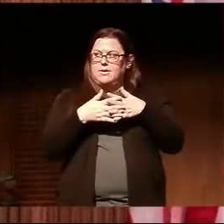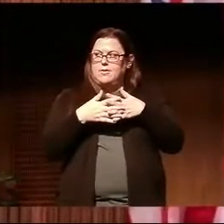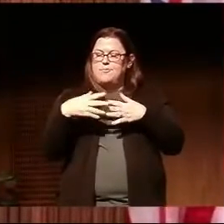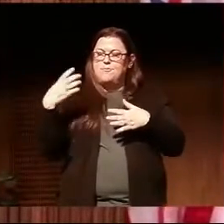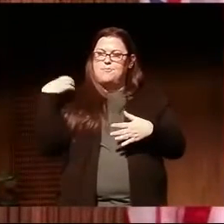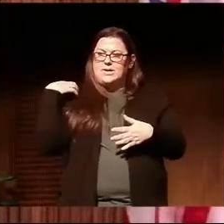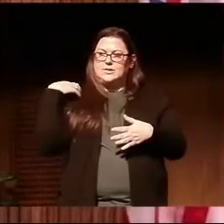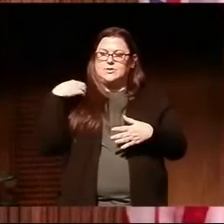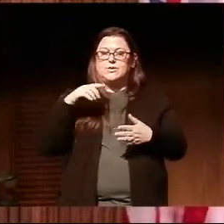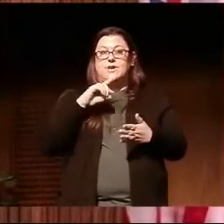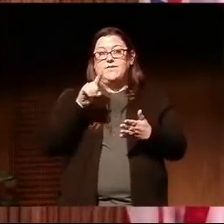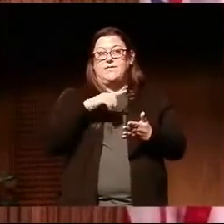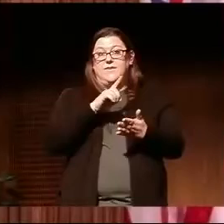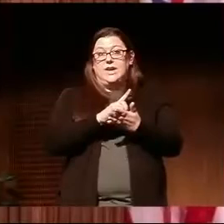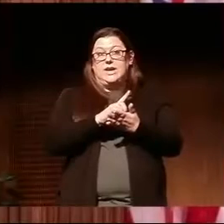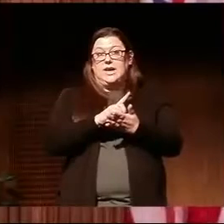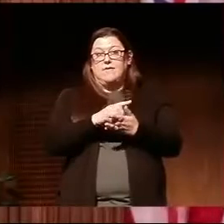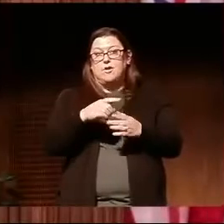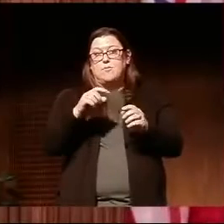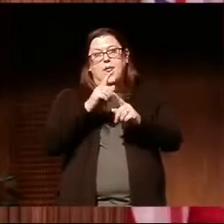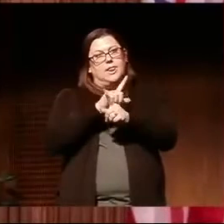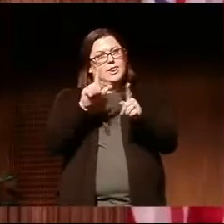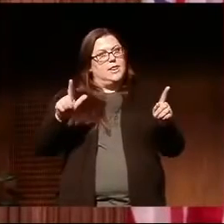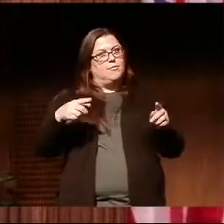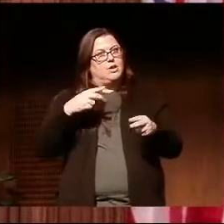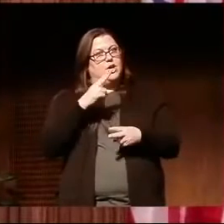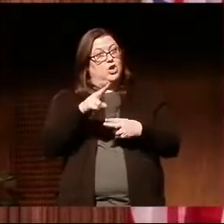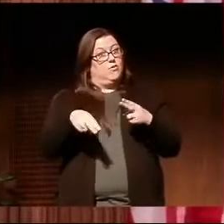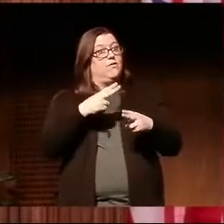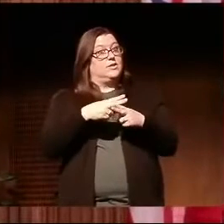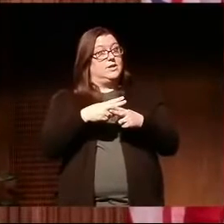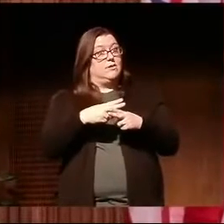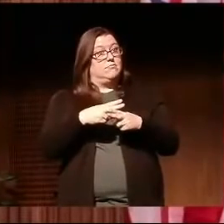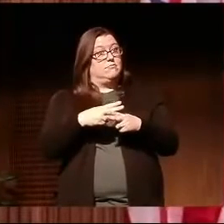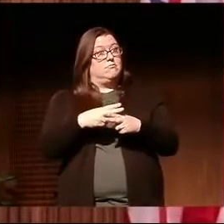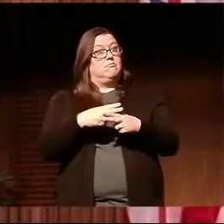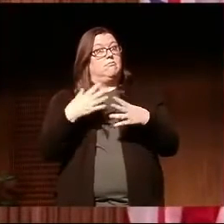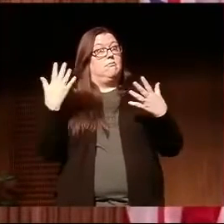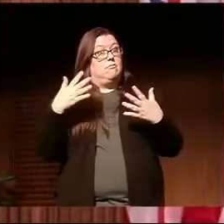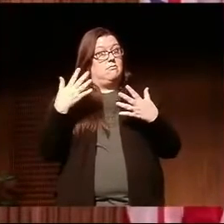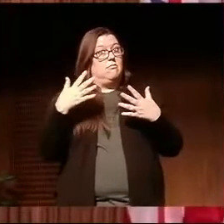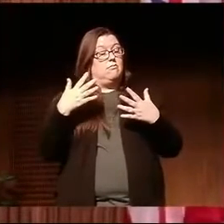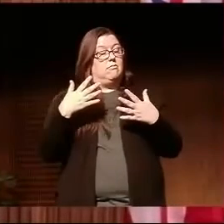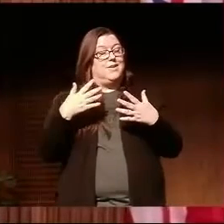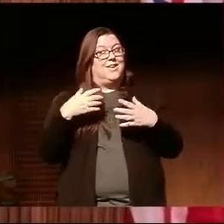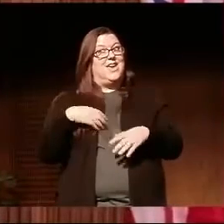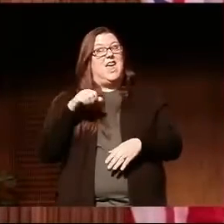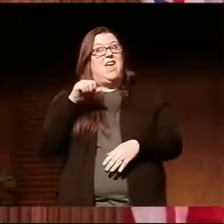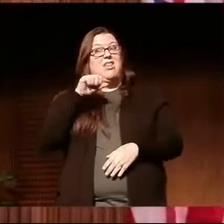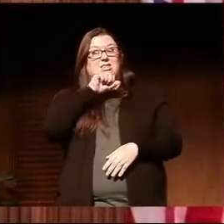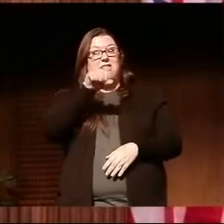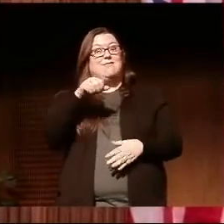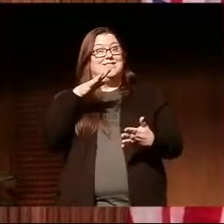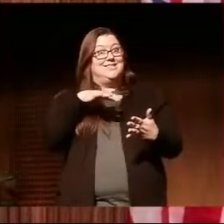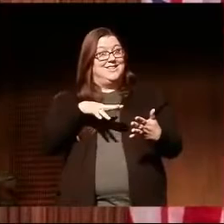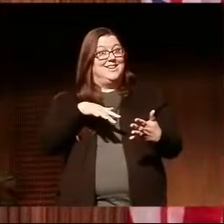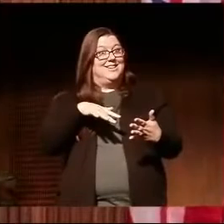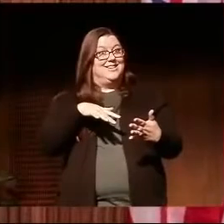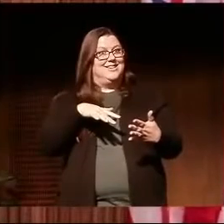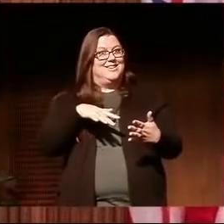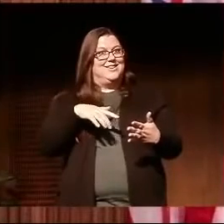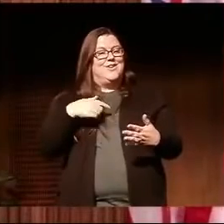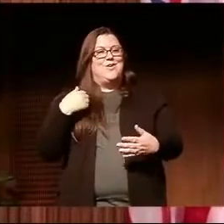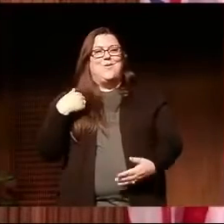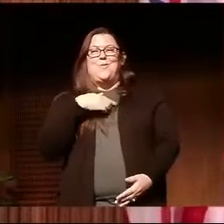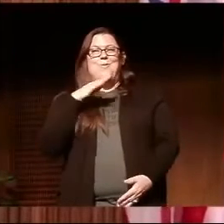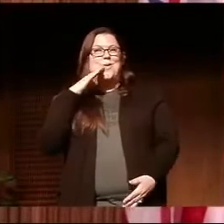master's divinity in theology from Liberty University. Wow. He loves to study. We'll be